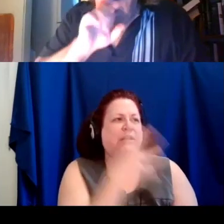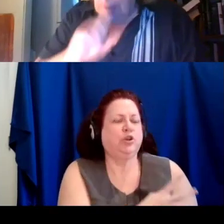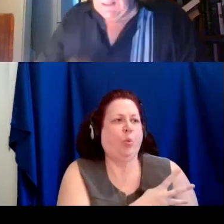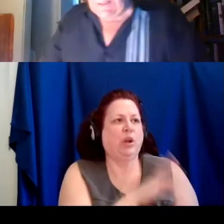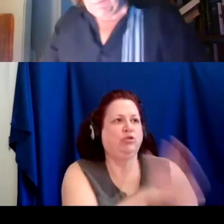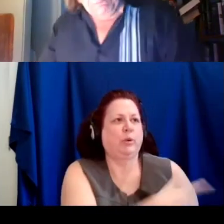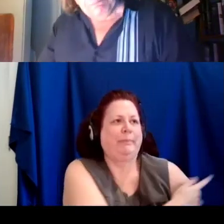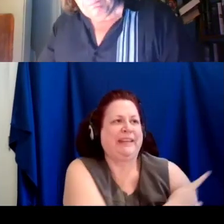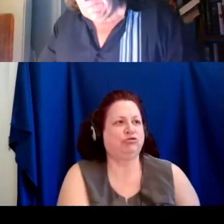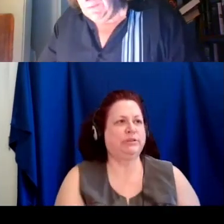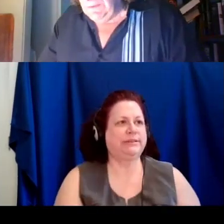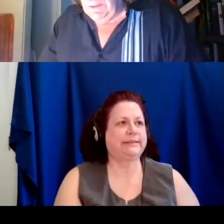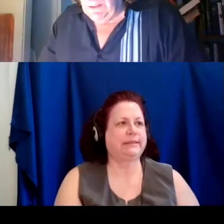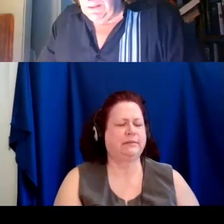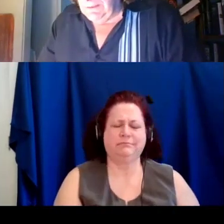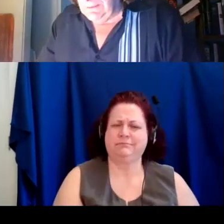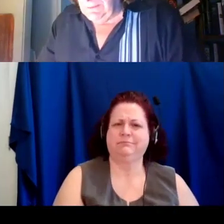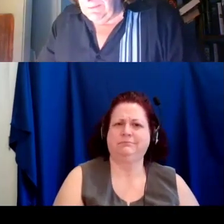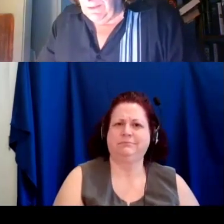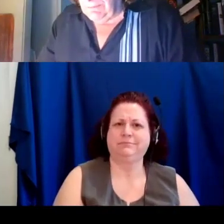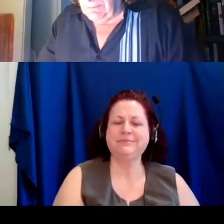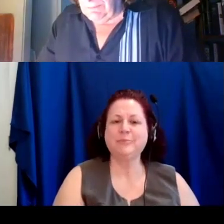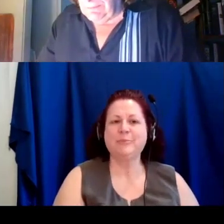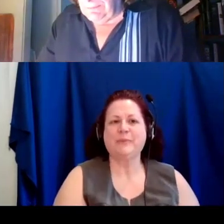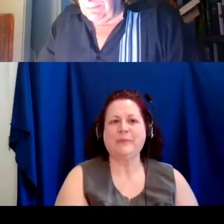serve, I